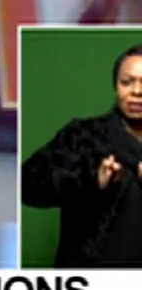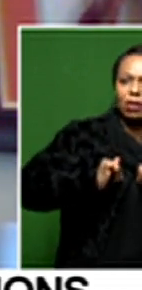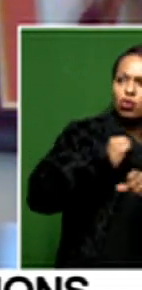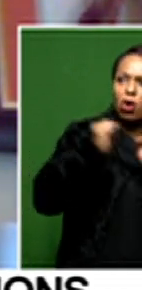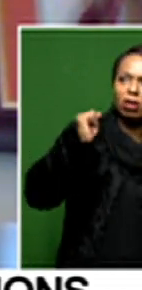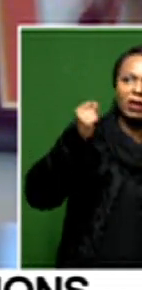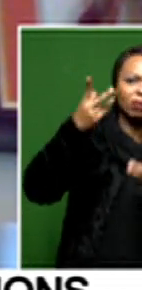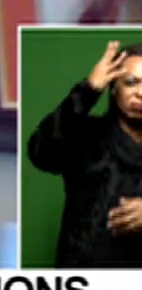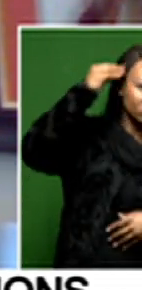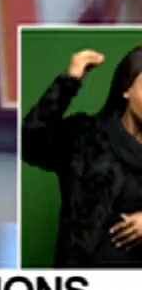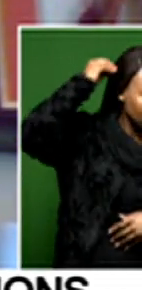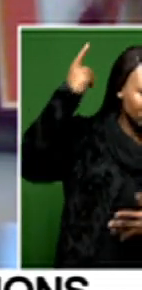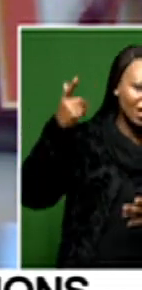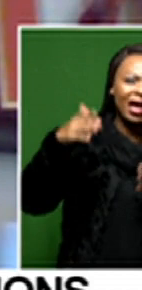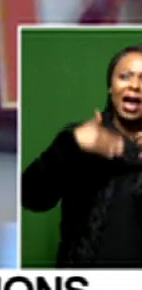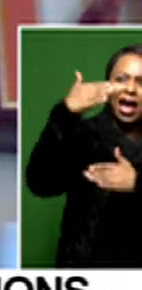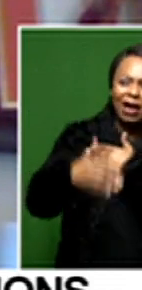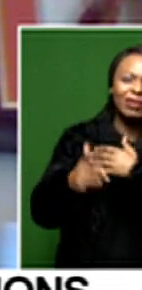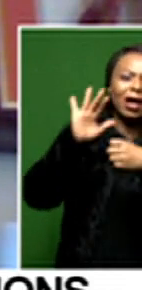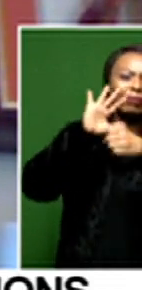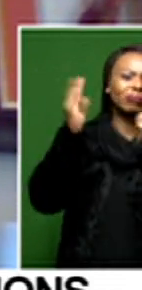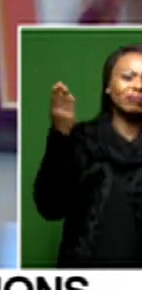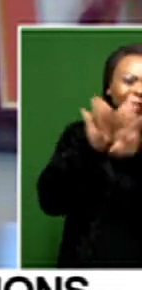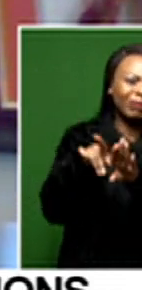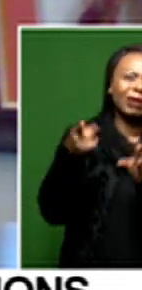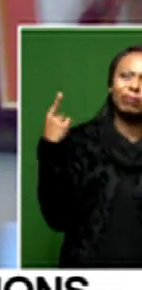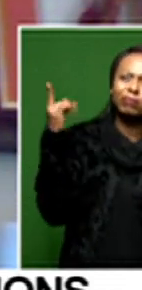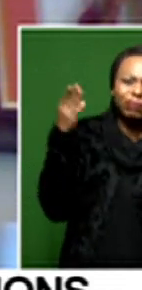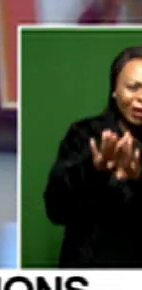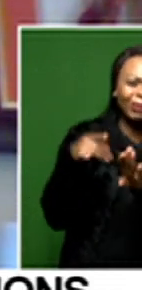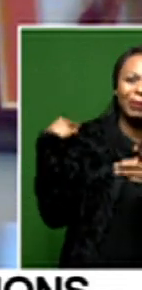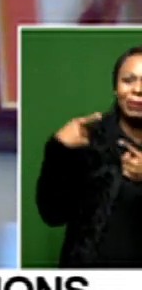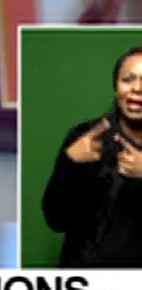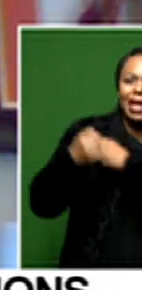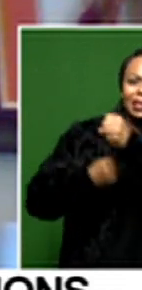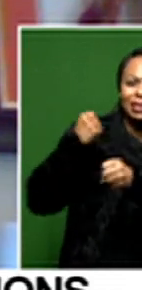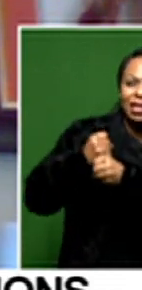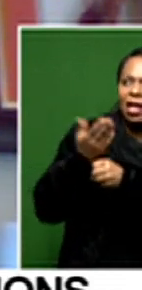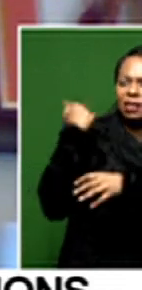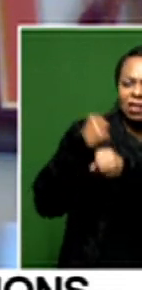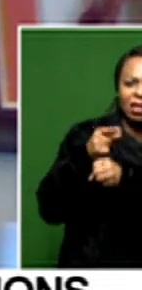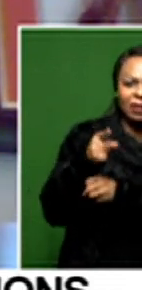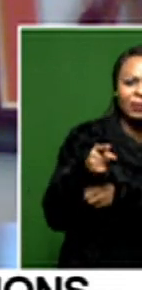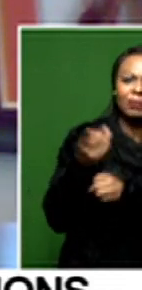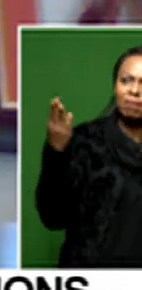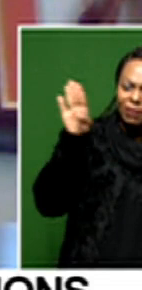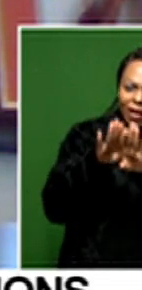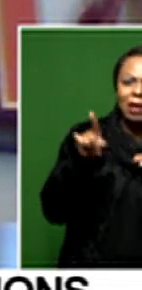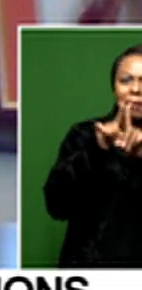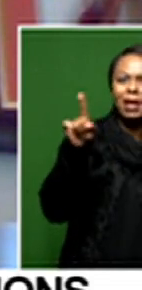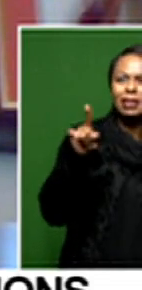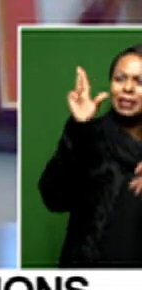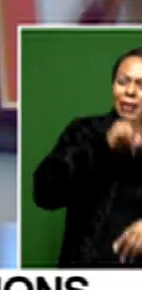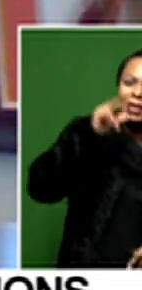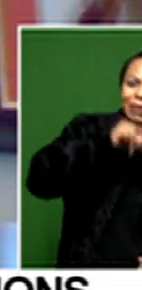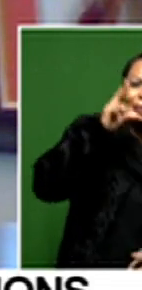only look at that after lockdown. We've been on lockdown since last year, you know. But we are speaking. We are